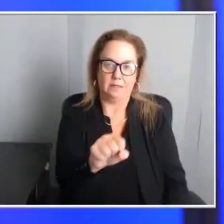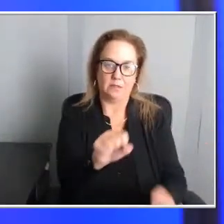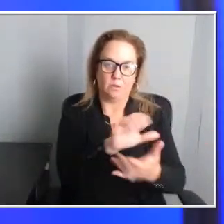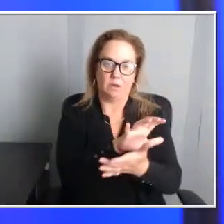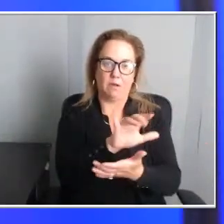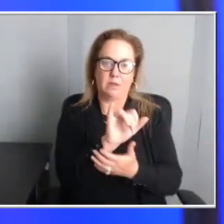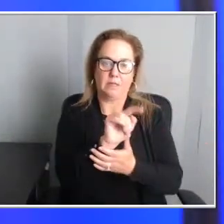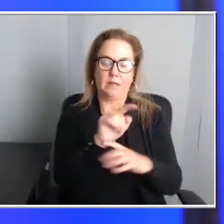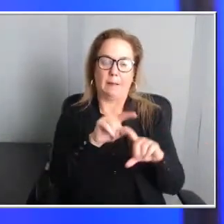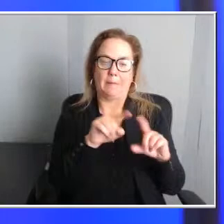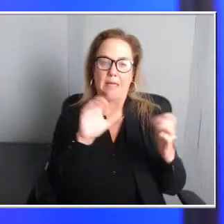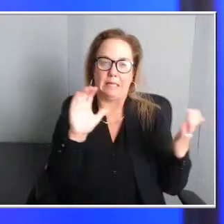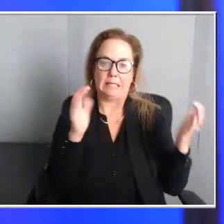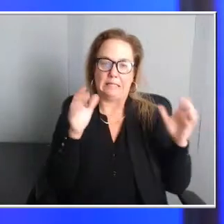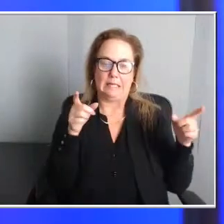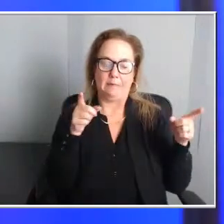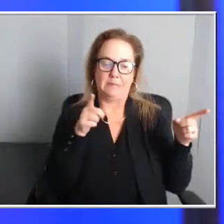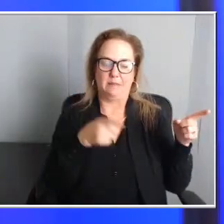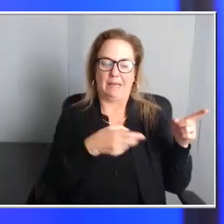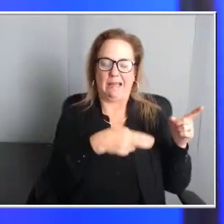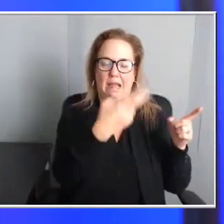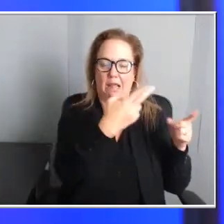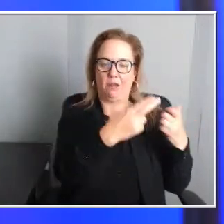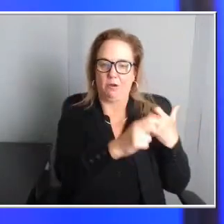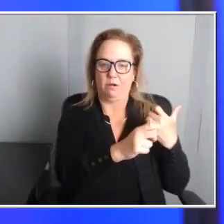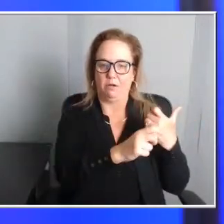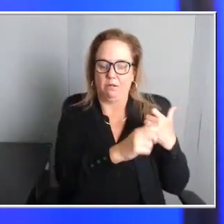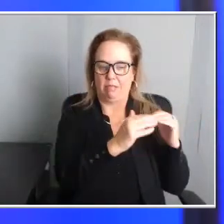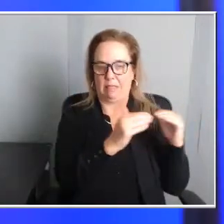there seems to be a higher likelihood